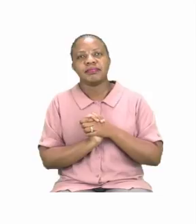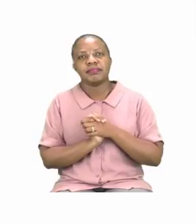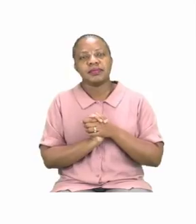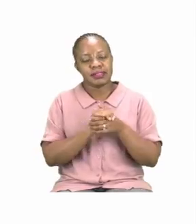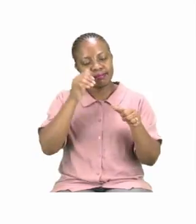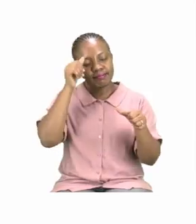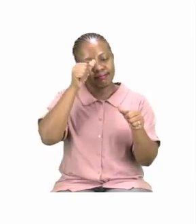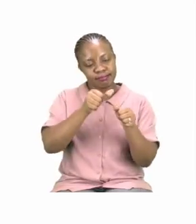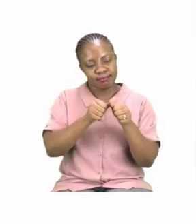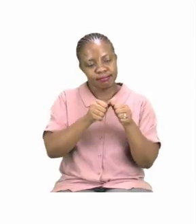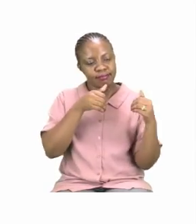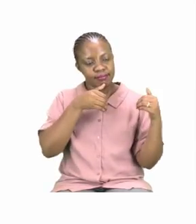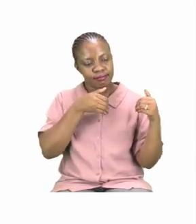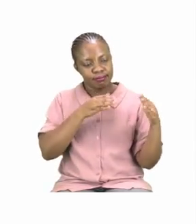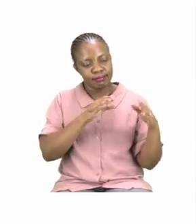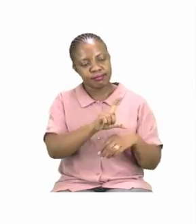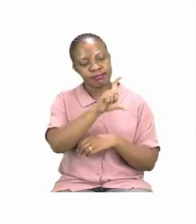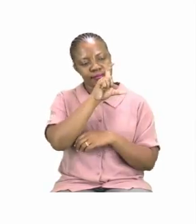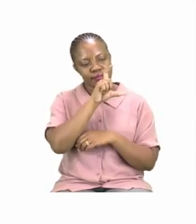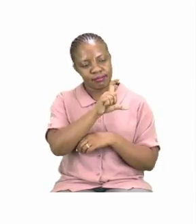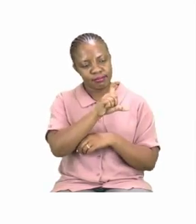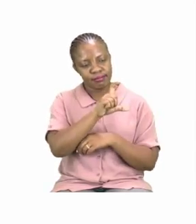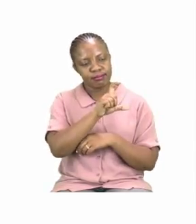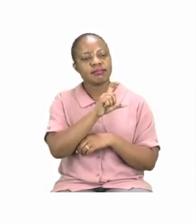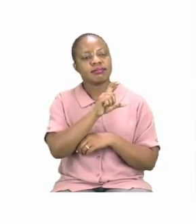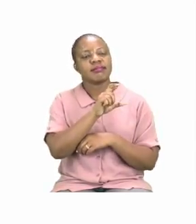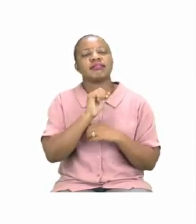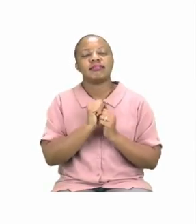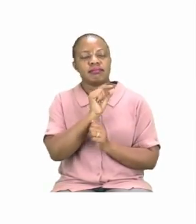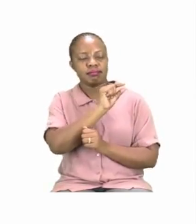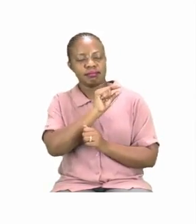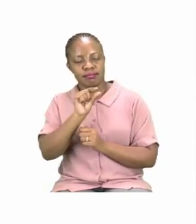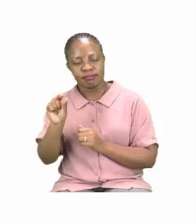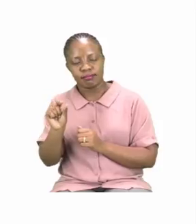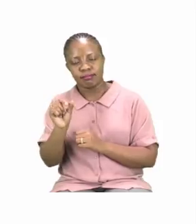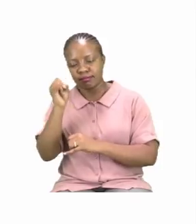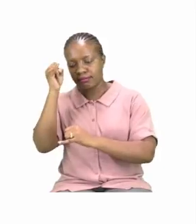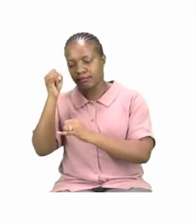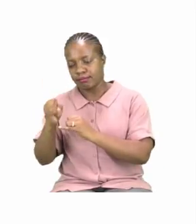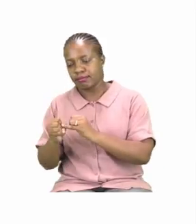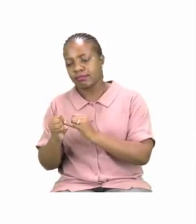capital letter at the beginning of a sentence and a full stop at the end.